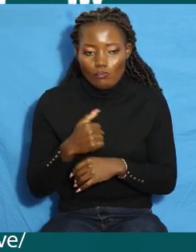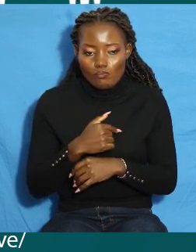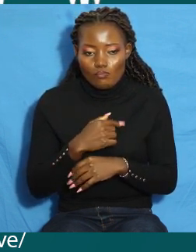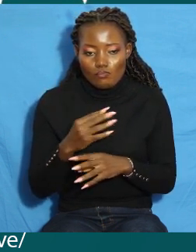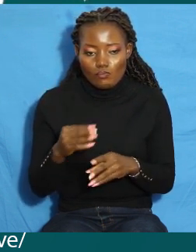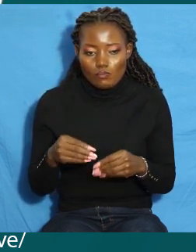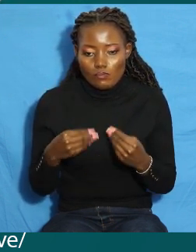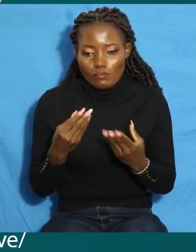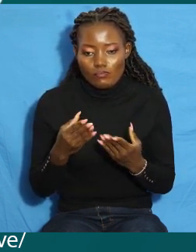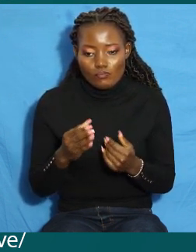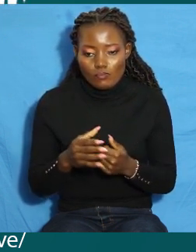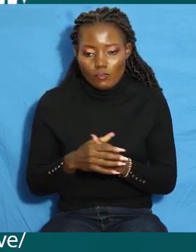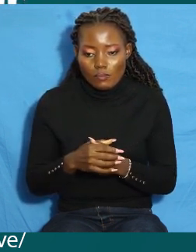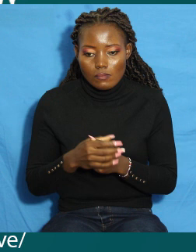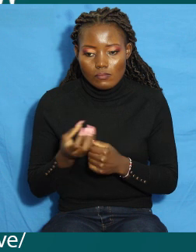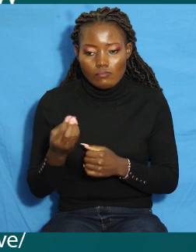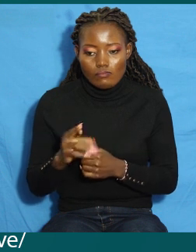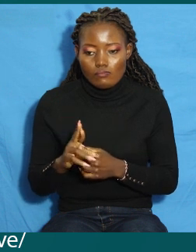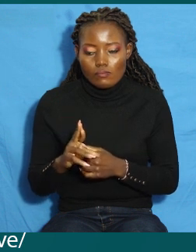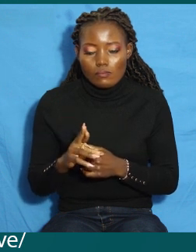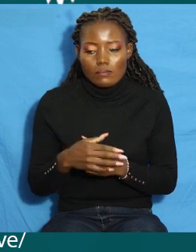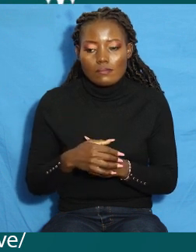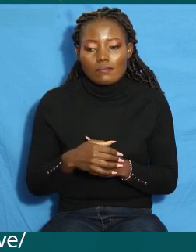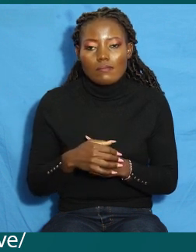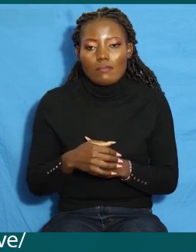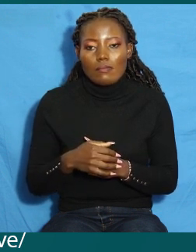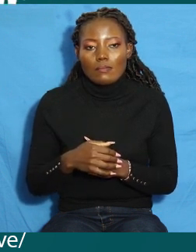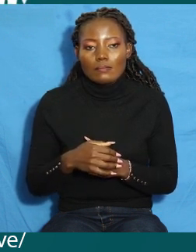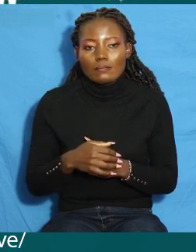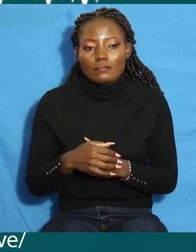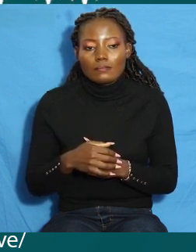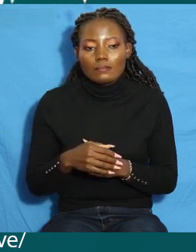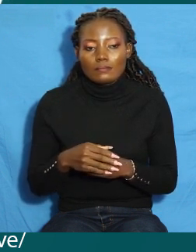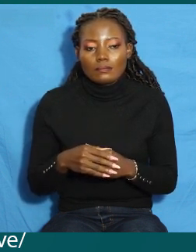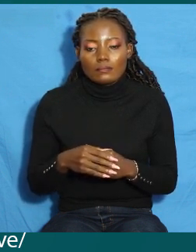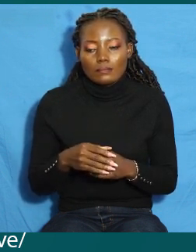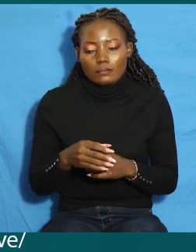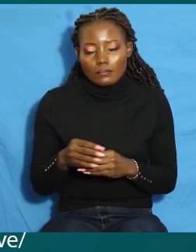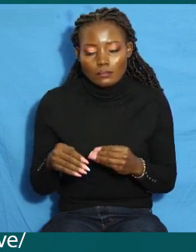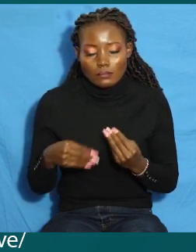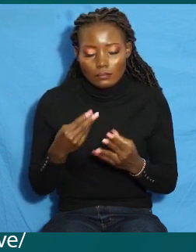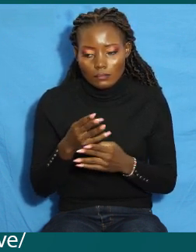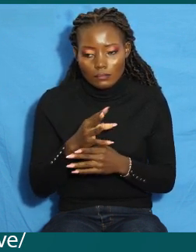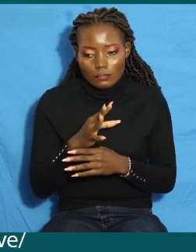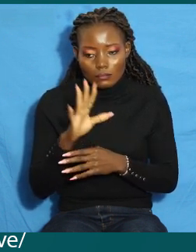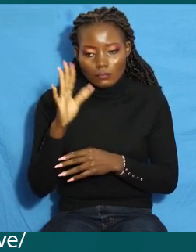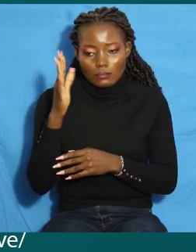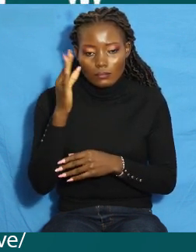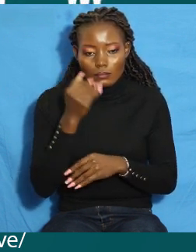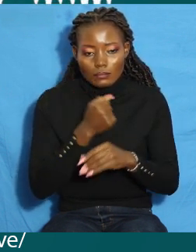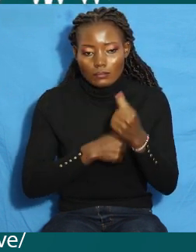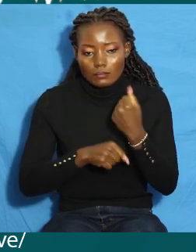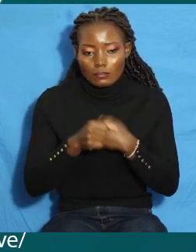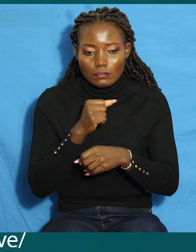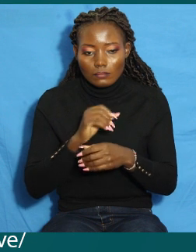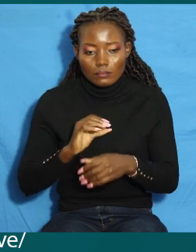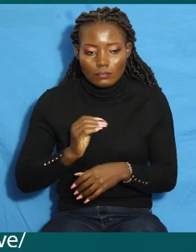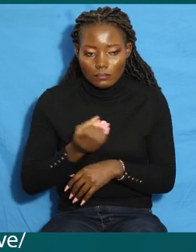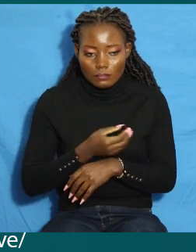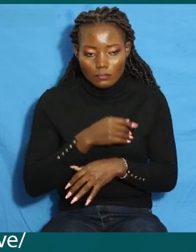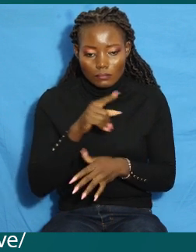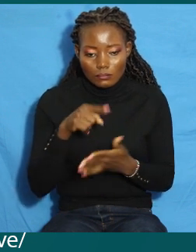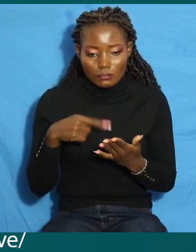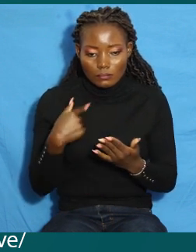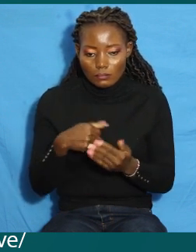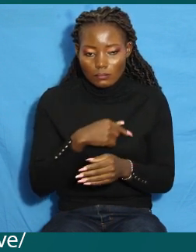provide or we water, what we provide for the tree is our actions, what we do.